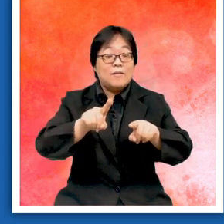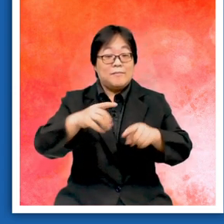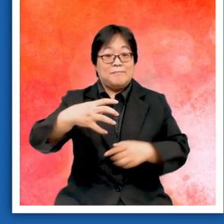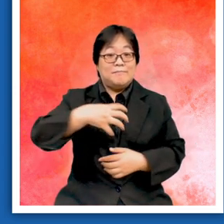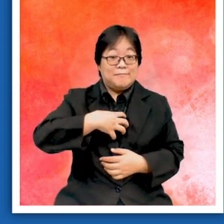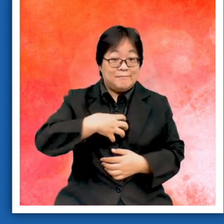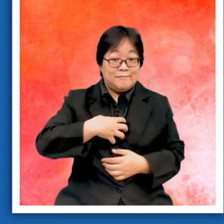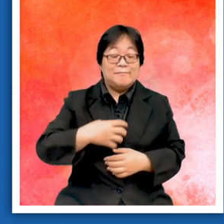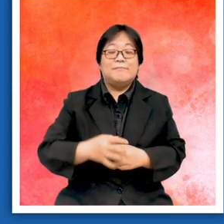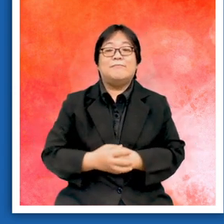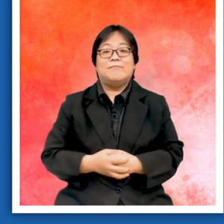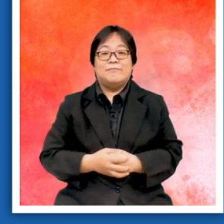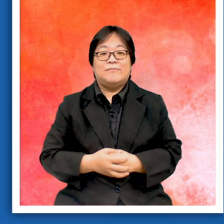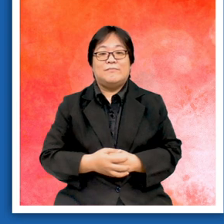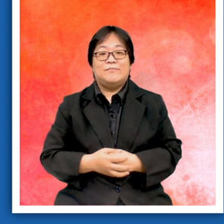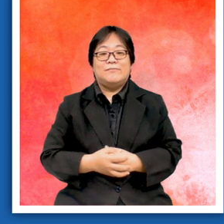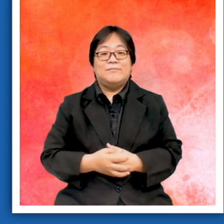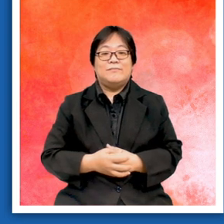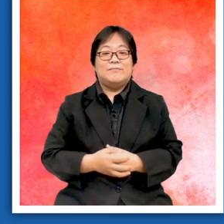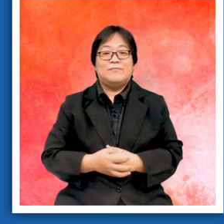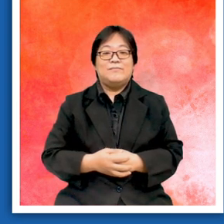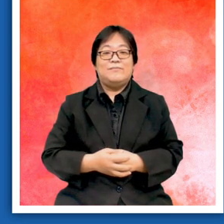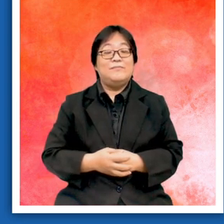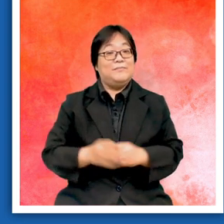your requests.